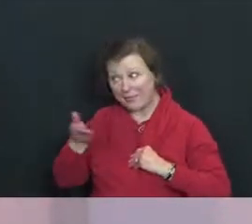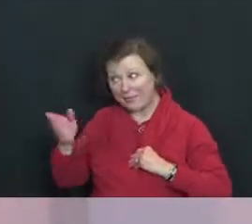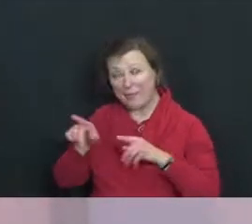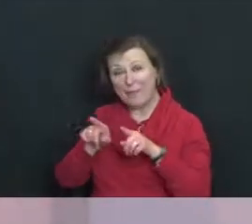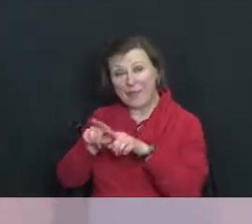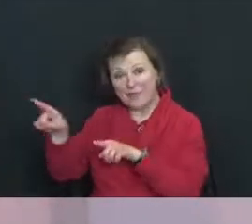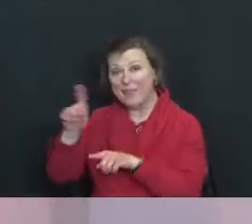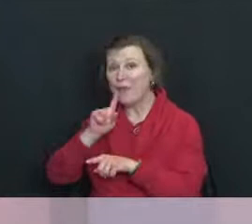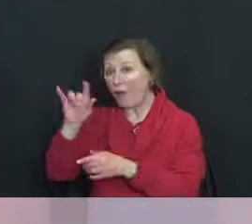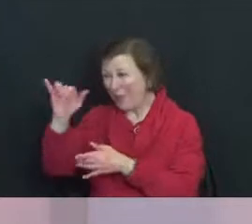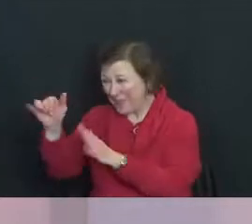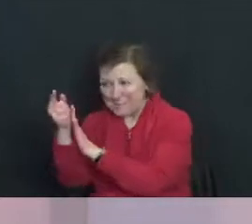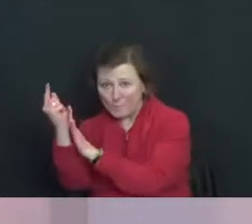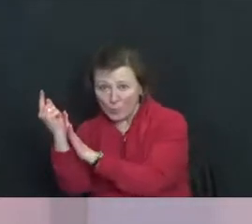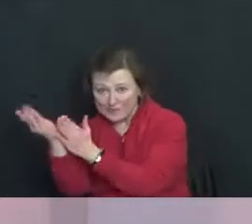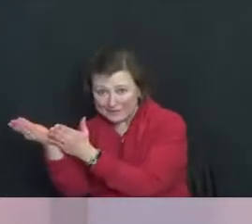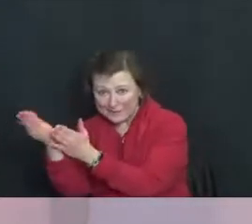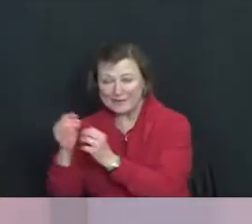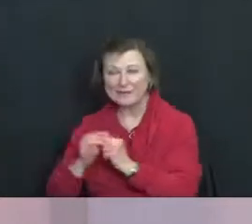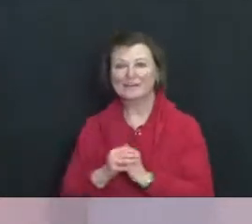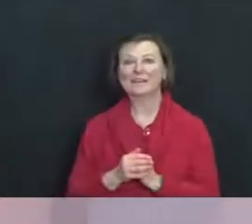moment.